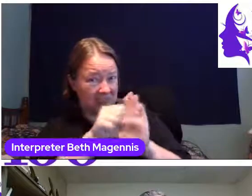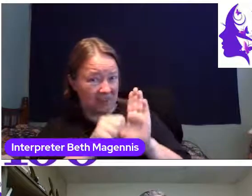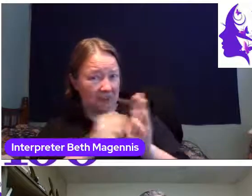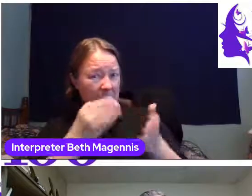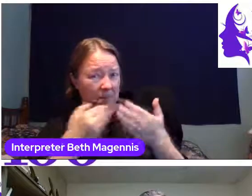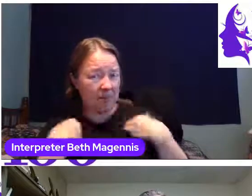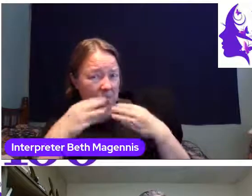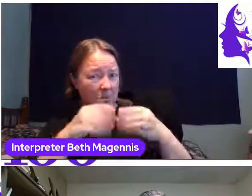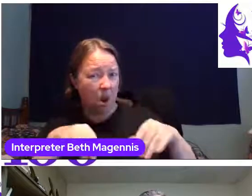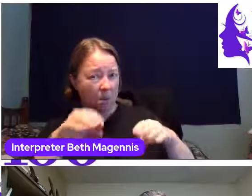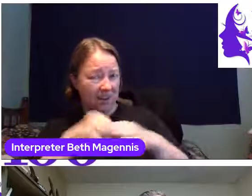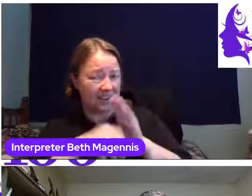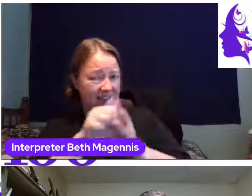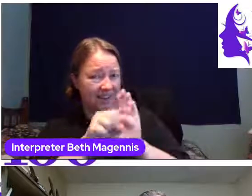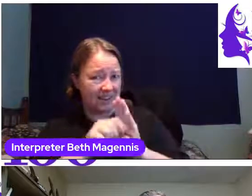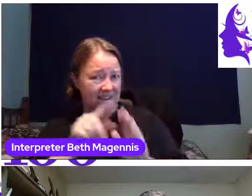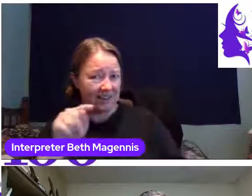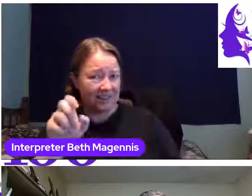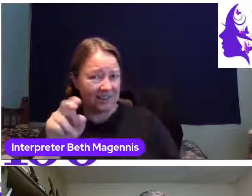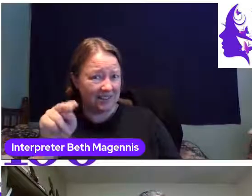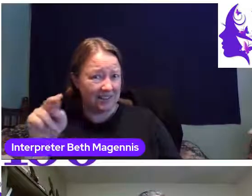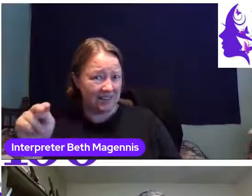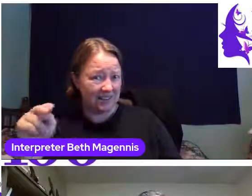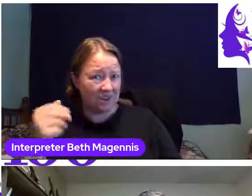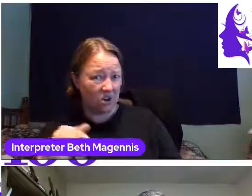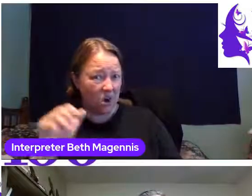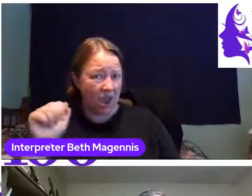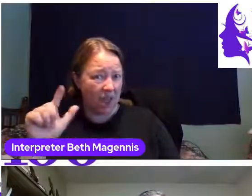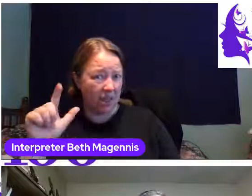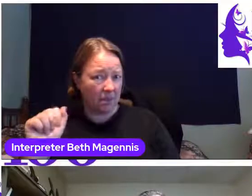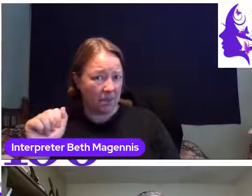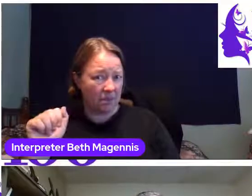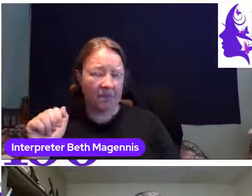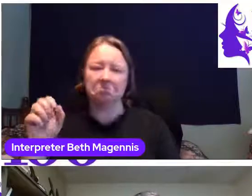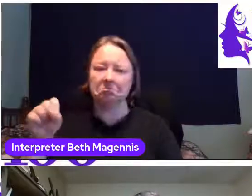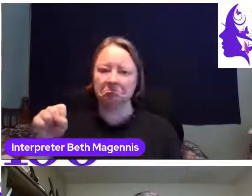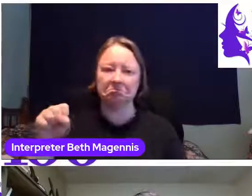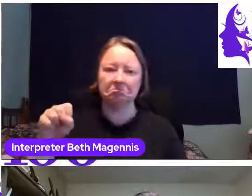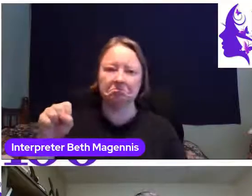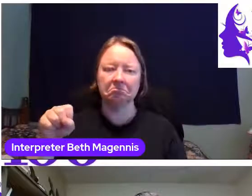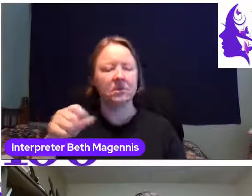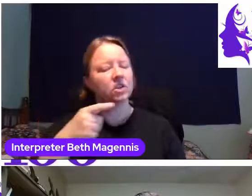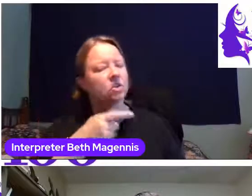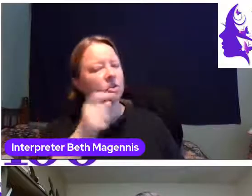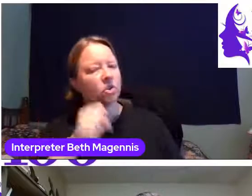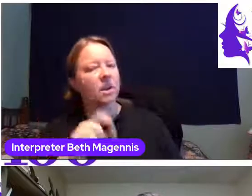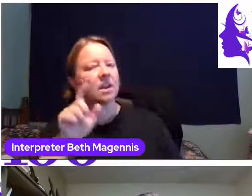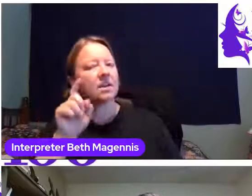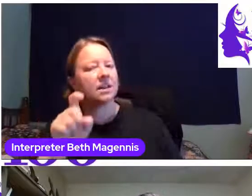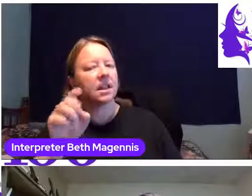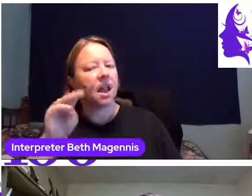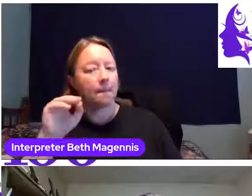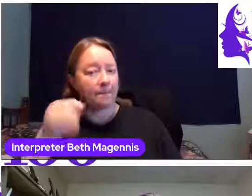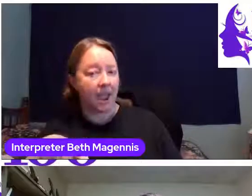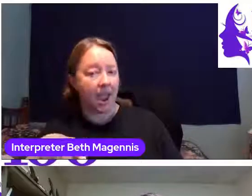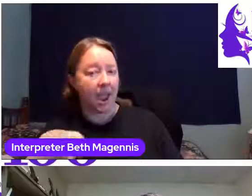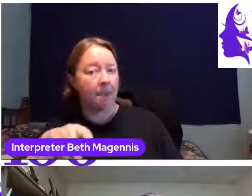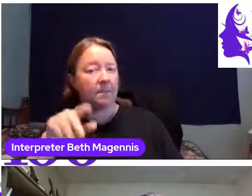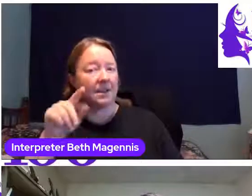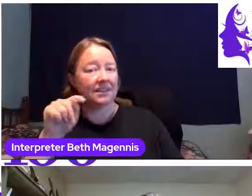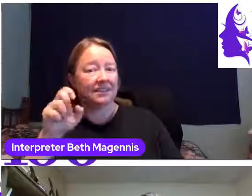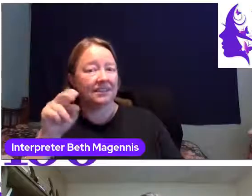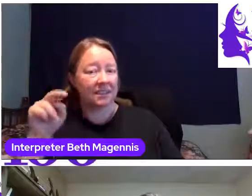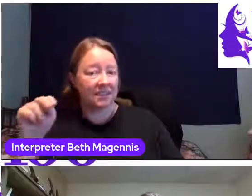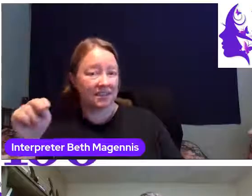property like in Tennessee or Alabama next door. Absolutely. And so you could click on the map on Tennessee